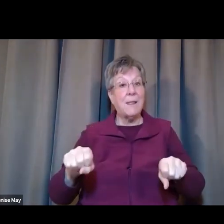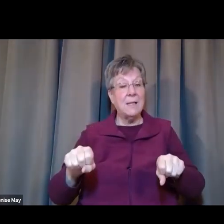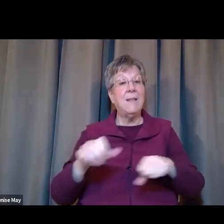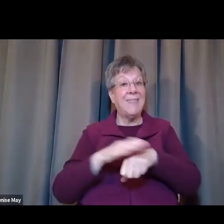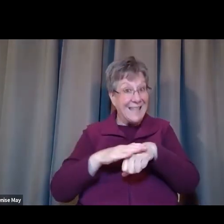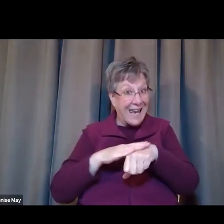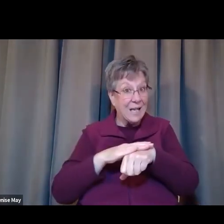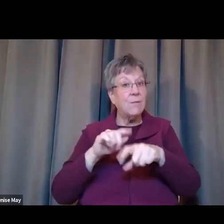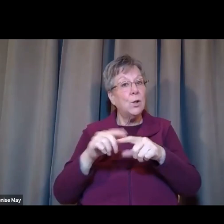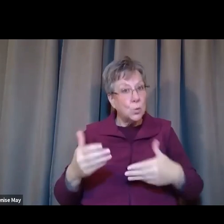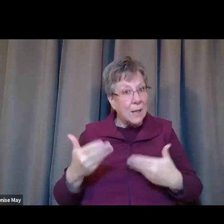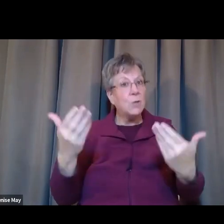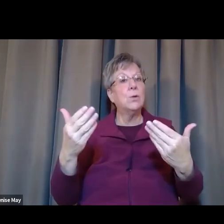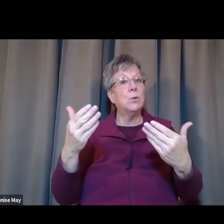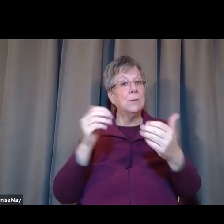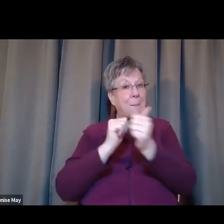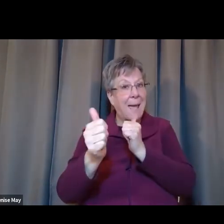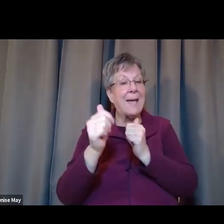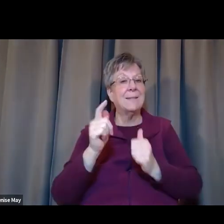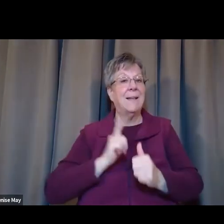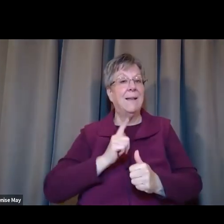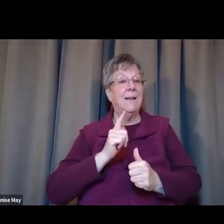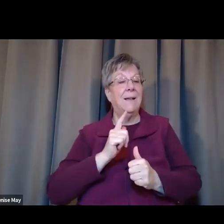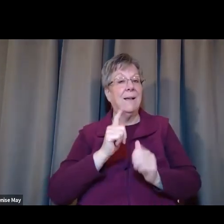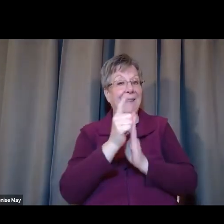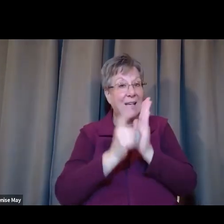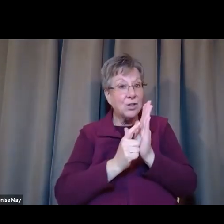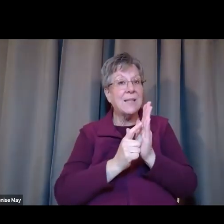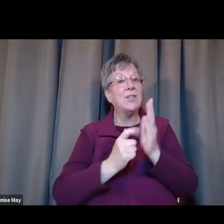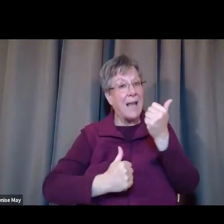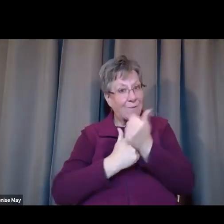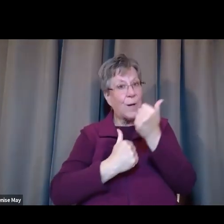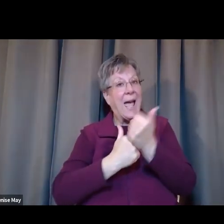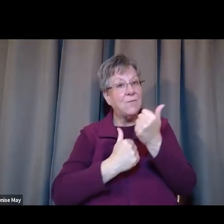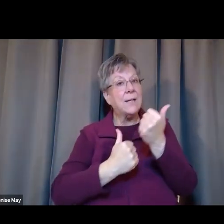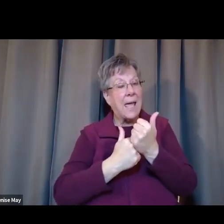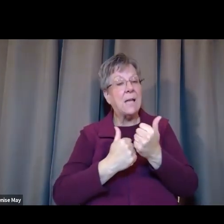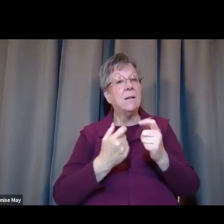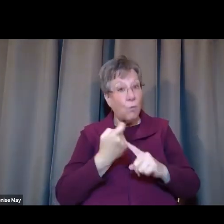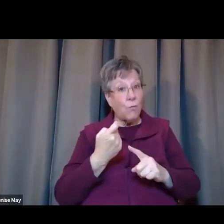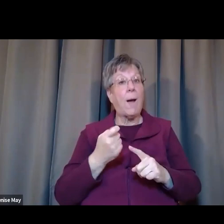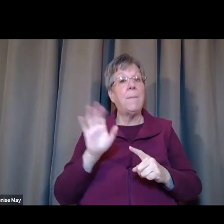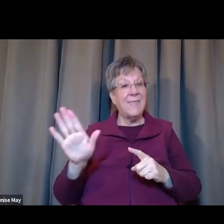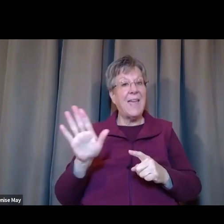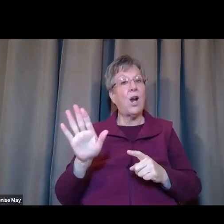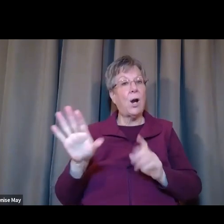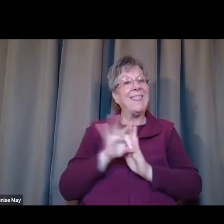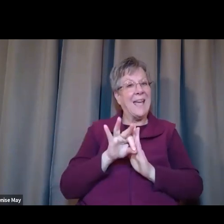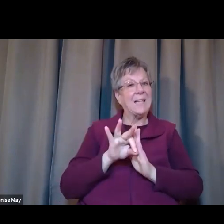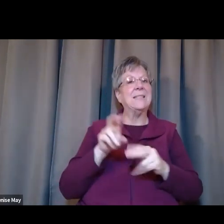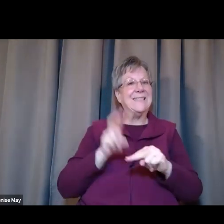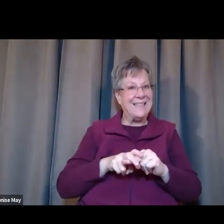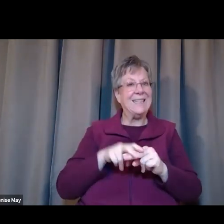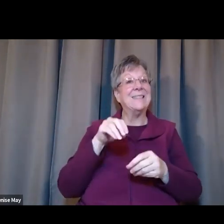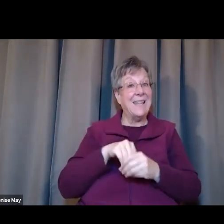to introduce and pass legislation and to advocate from the actual elected seats within the walls of the